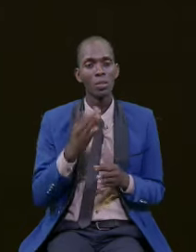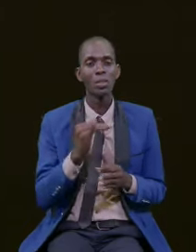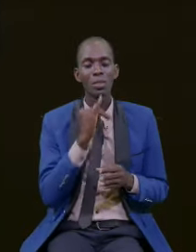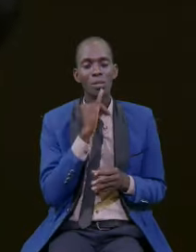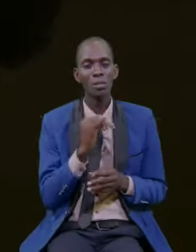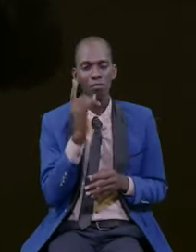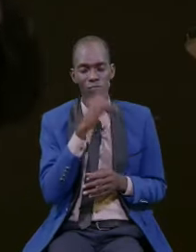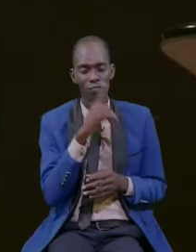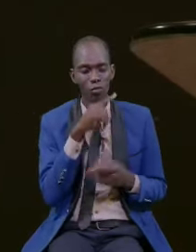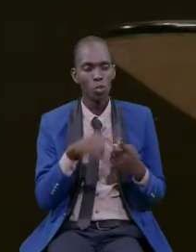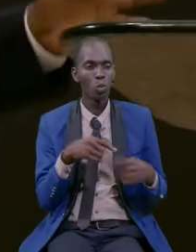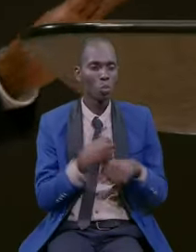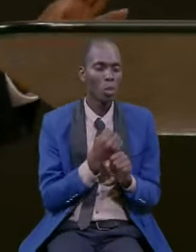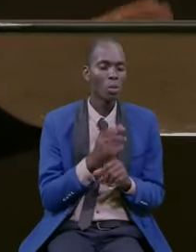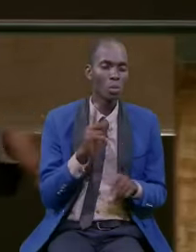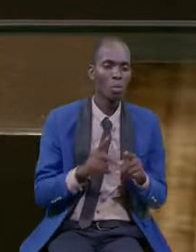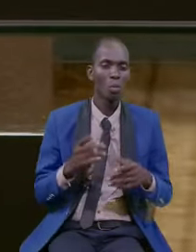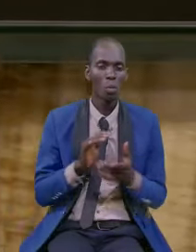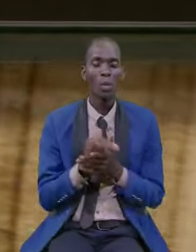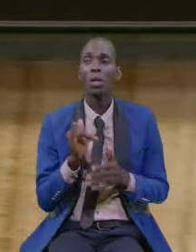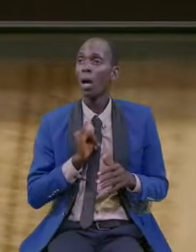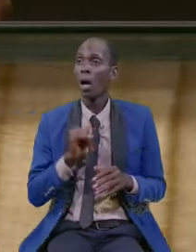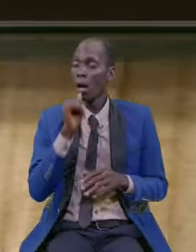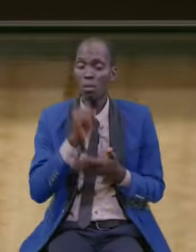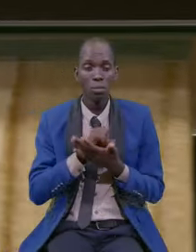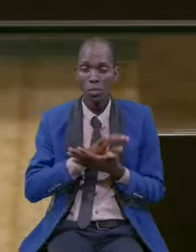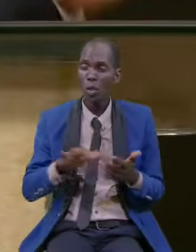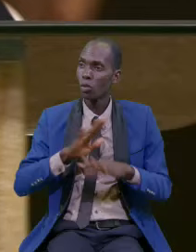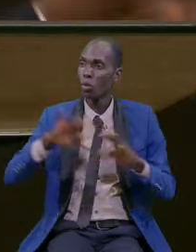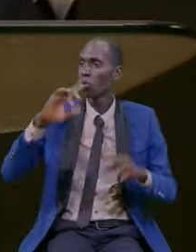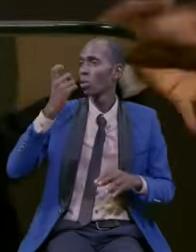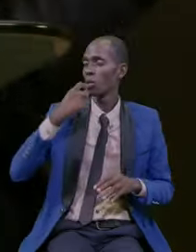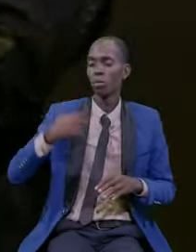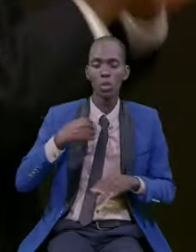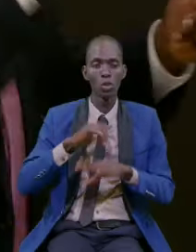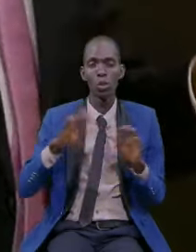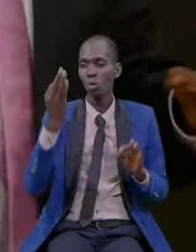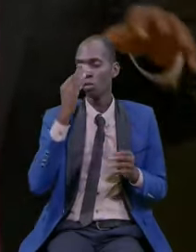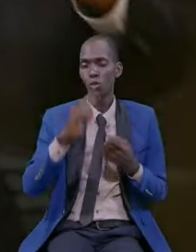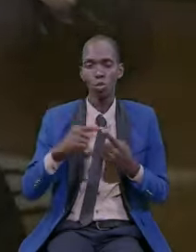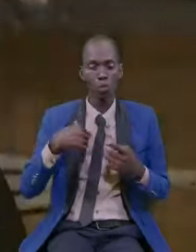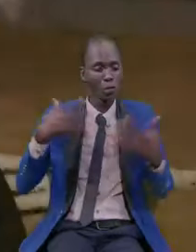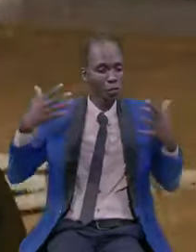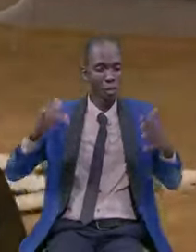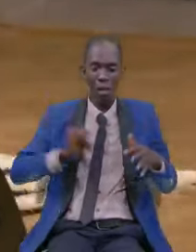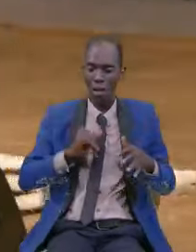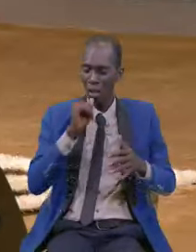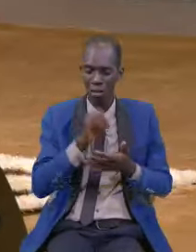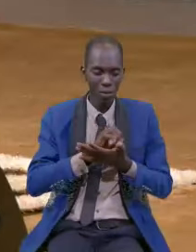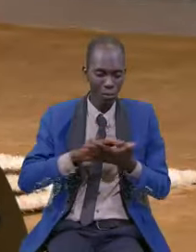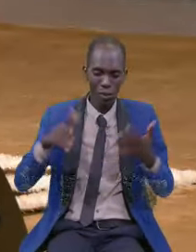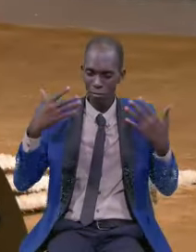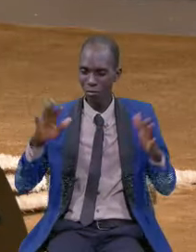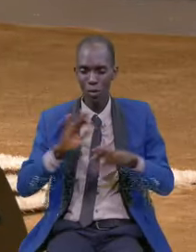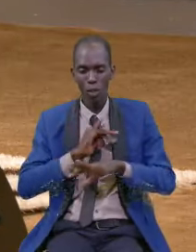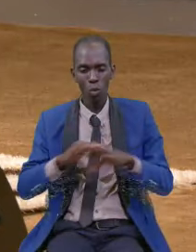make-believe? I'm sanctified. I don't want any question. I don't want any preaching. I am sanctified. Hold on, my